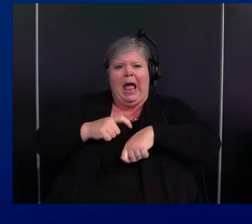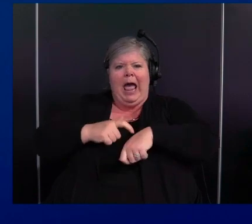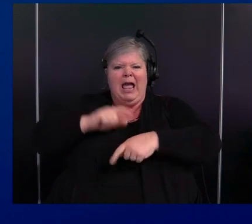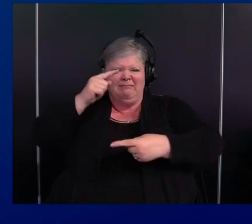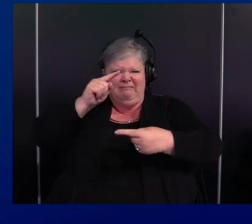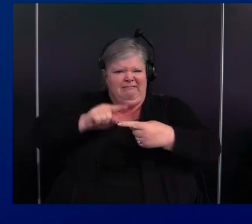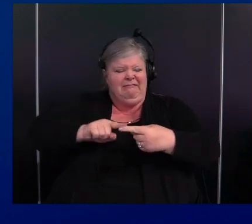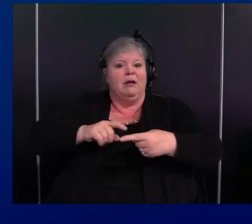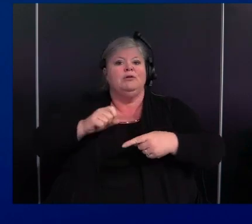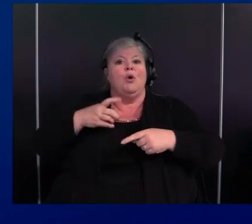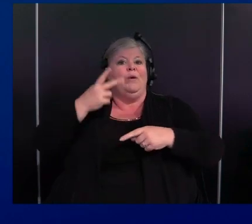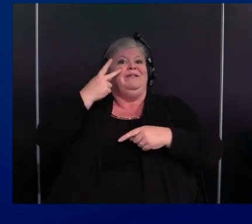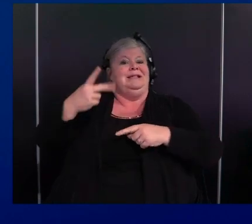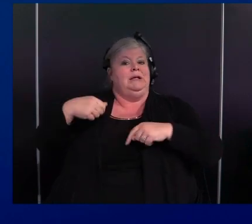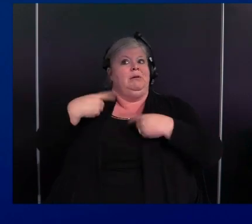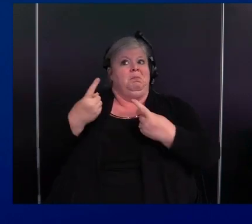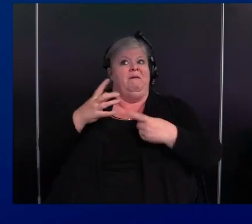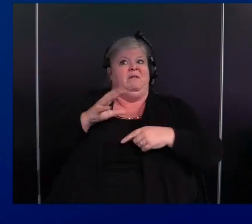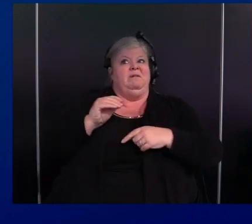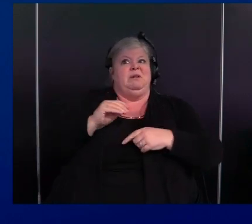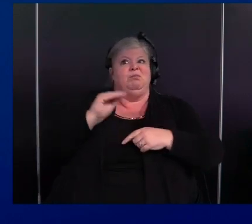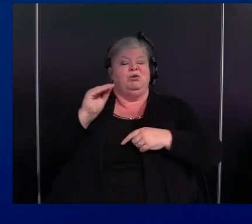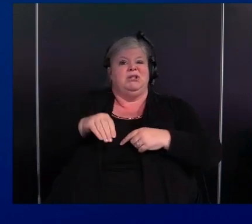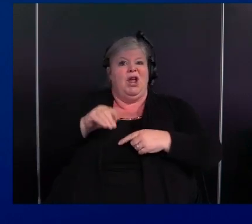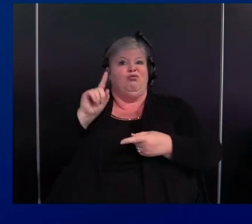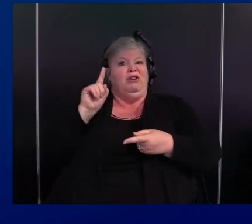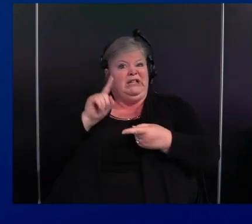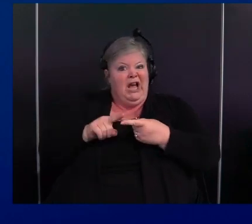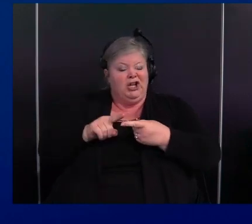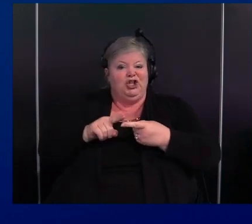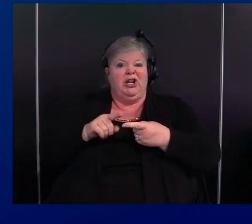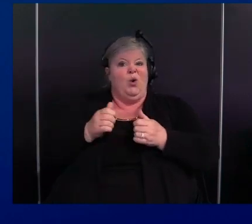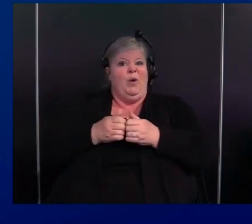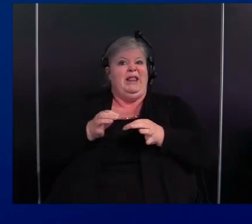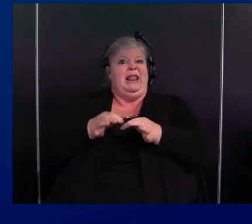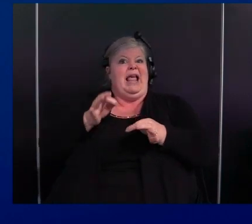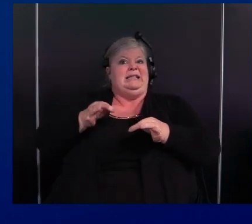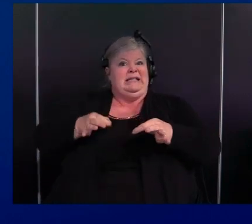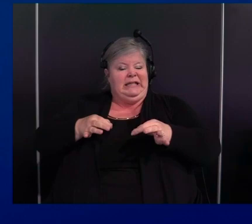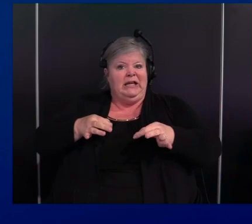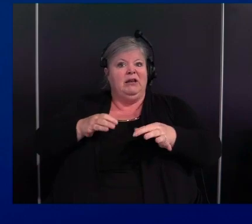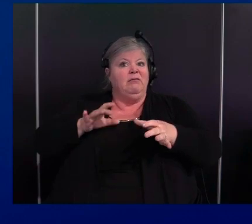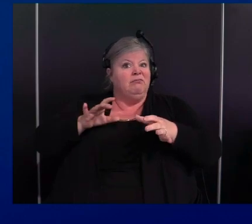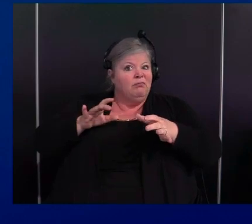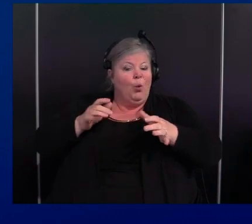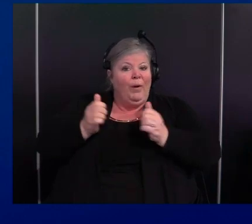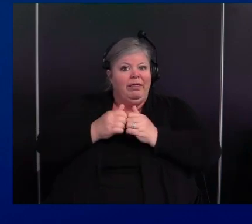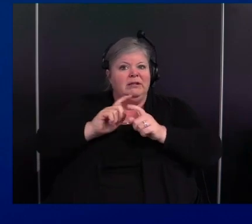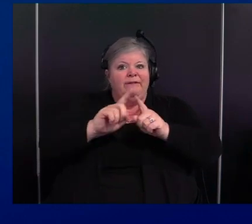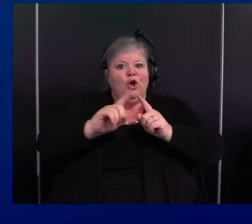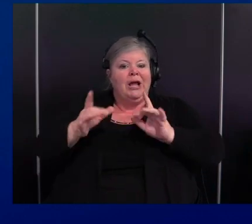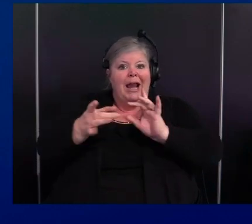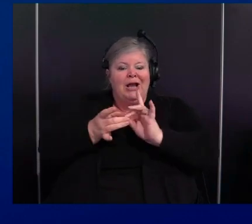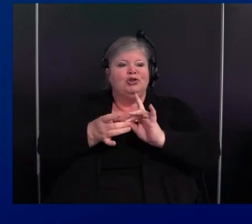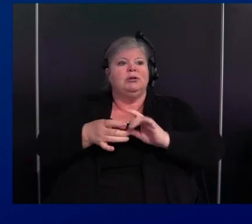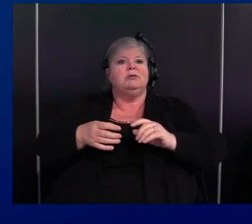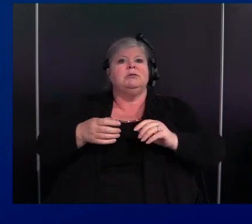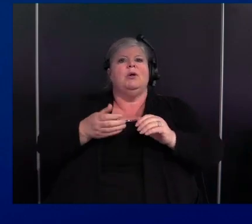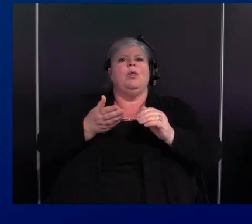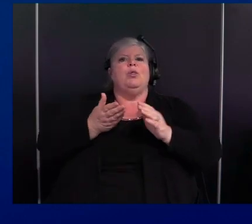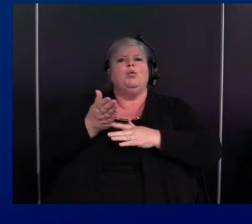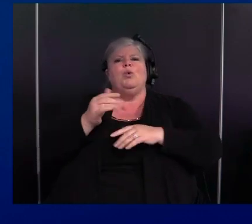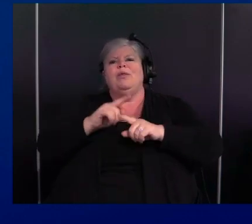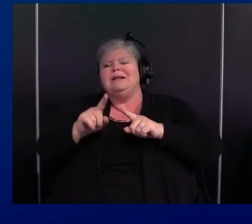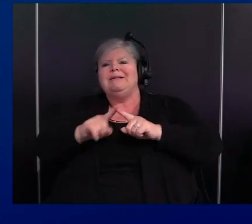they've gotten as much as a 50% reduction in latency in certain types of connections. Wow. Through the combination of our